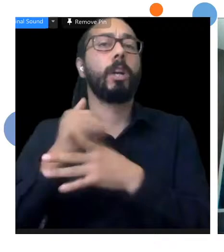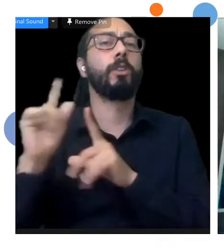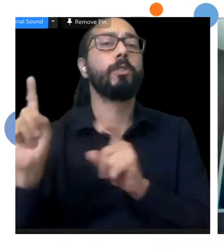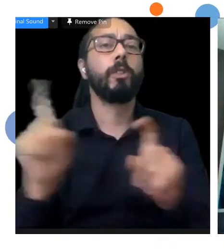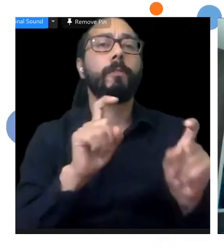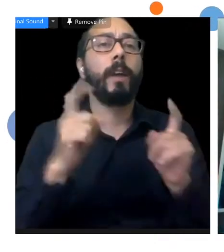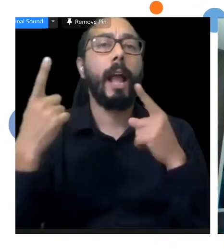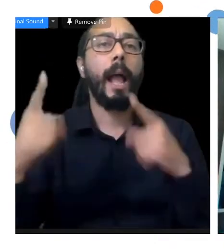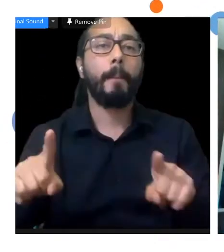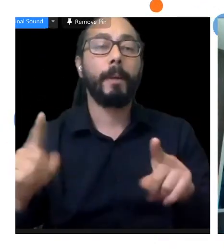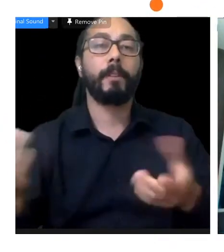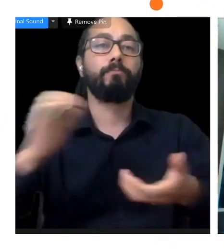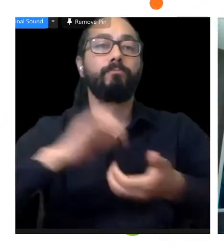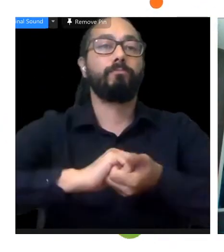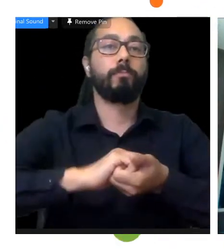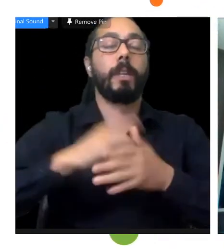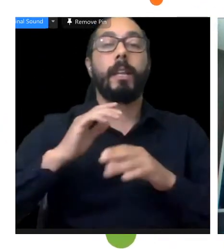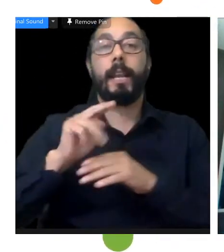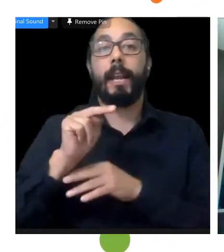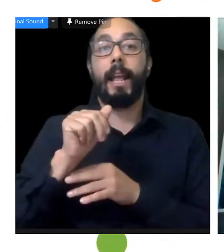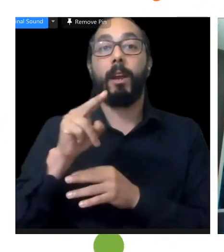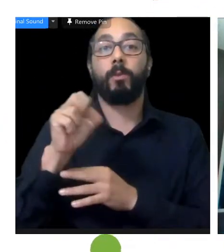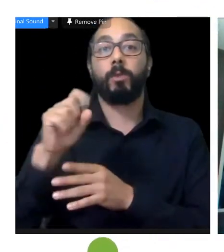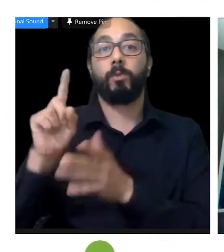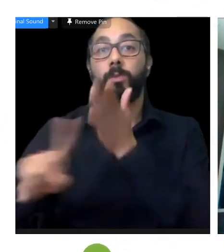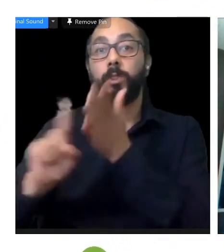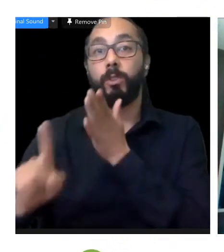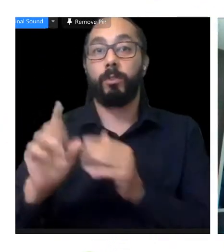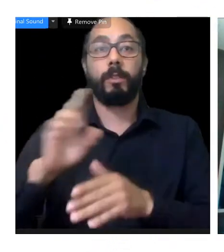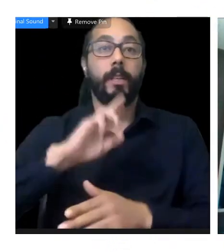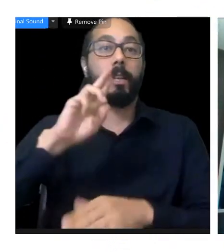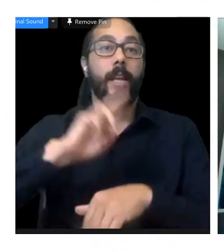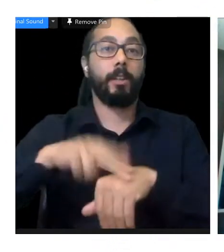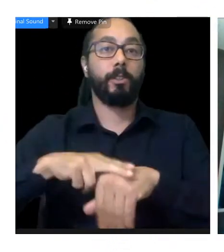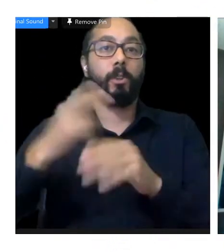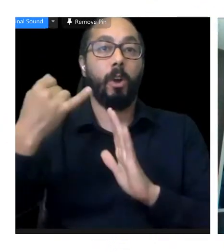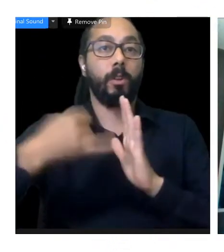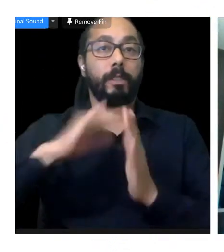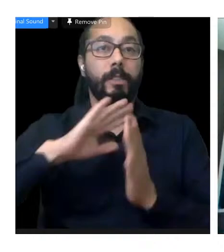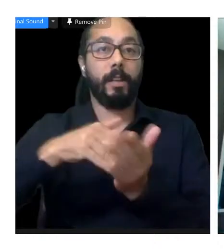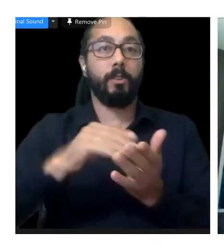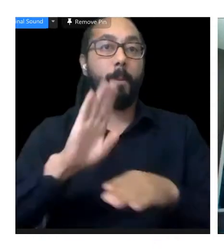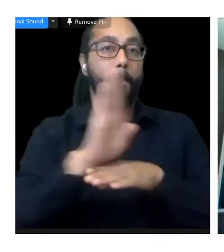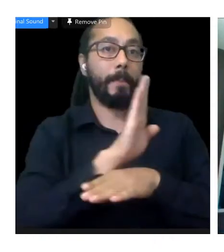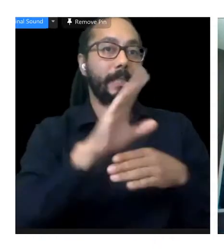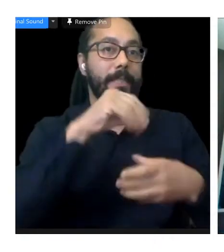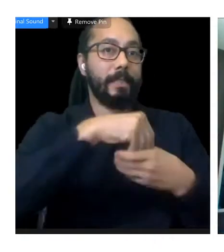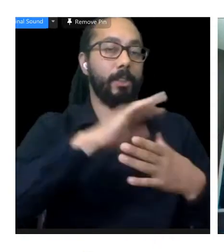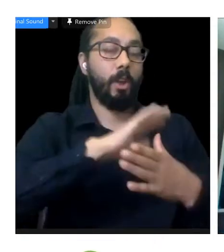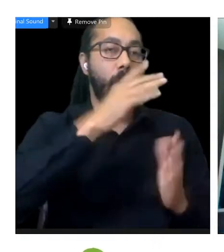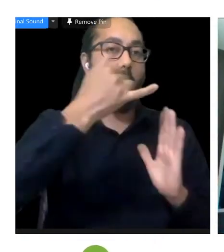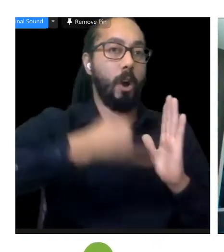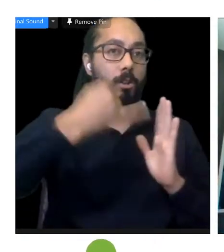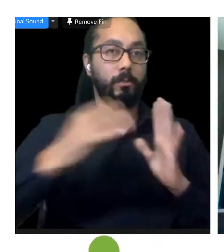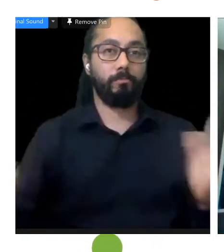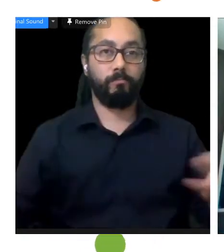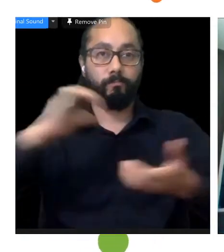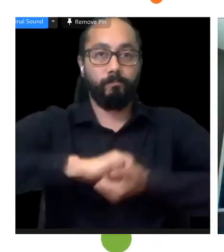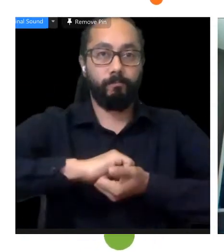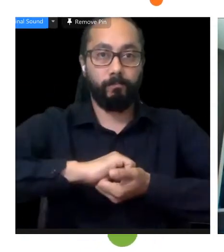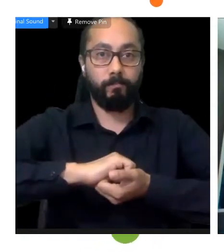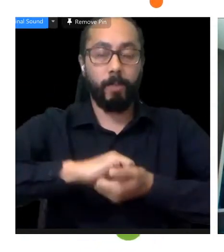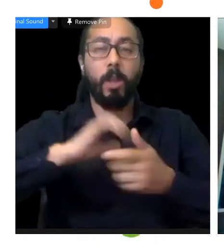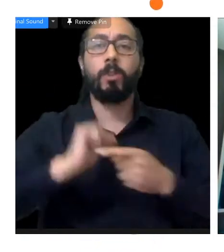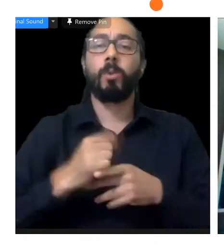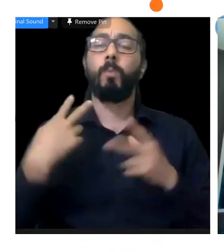and Arts, Nanos Research, and the National Arts Centre. For today's discussion, we'll be focusing on the philanthropic trends amongst